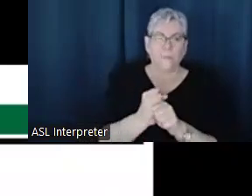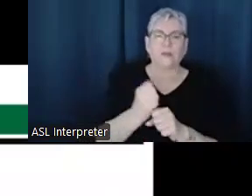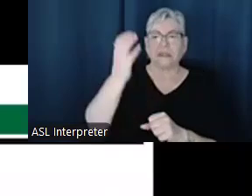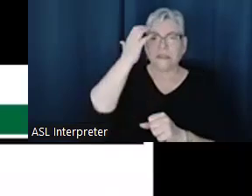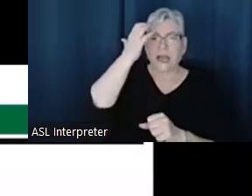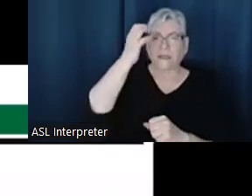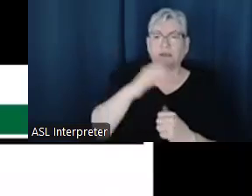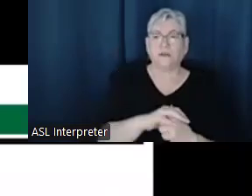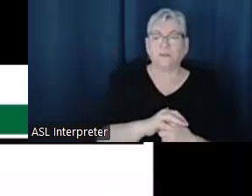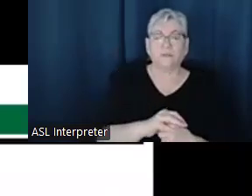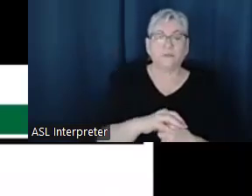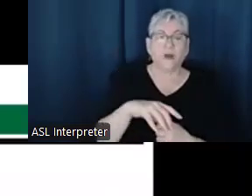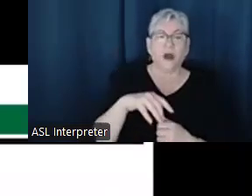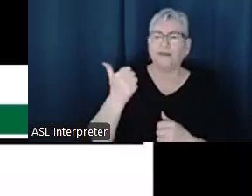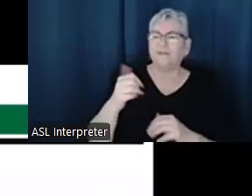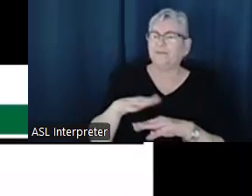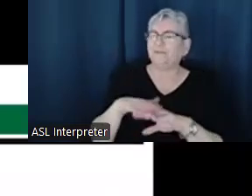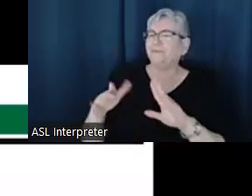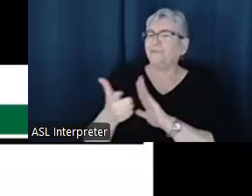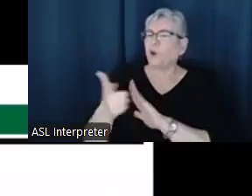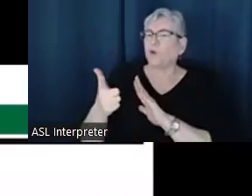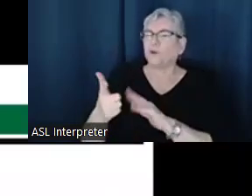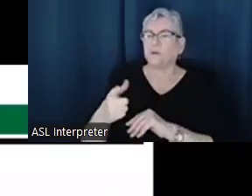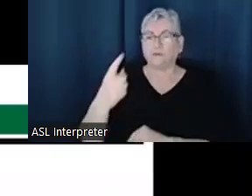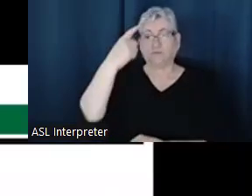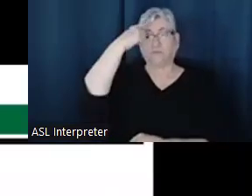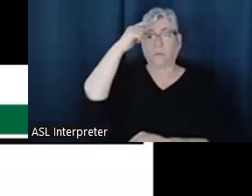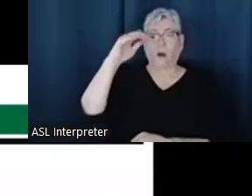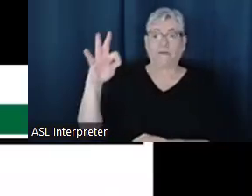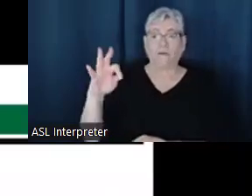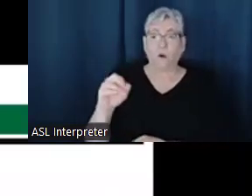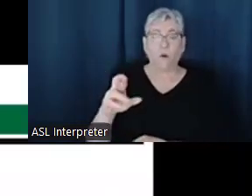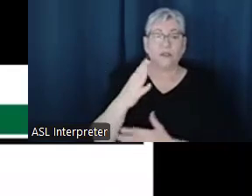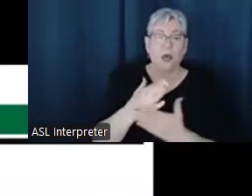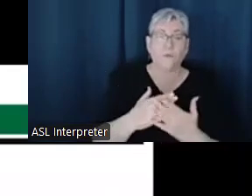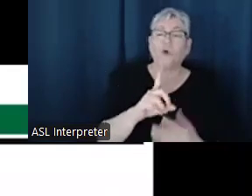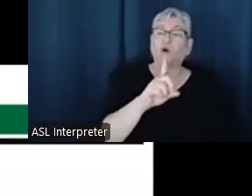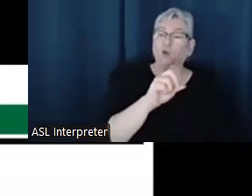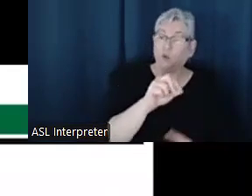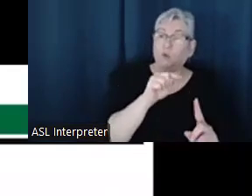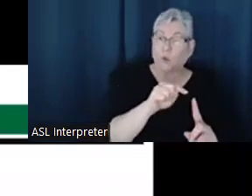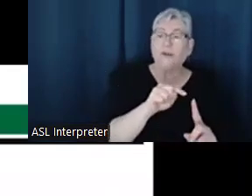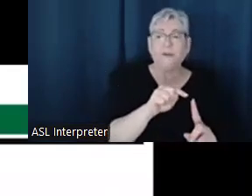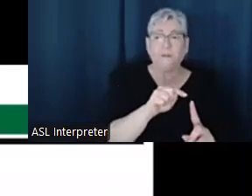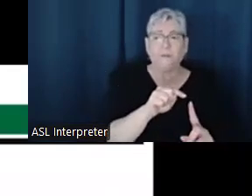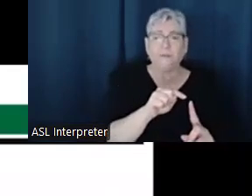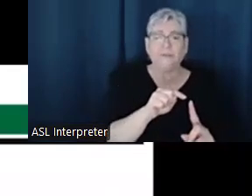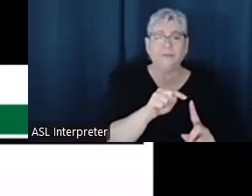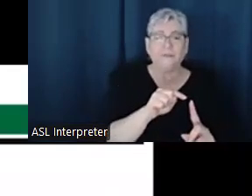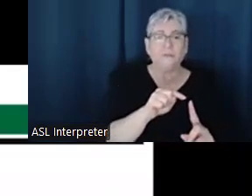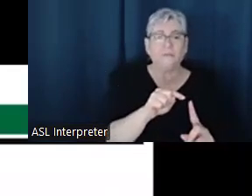the don'ts that stick out, or maybe at some of the do's that you feel like they aren't as strong